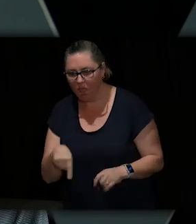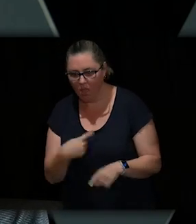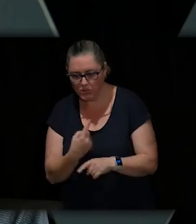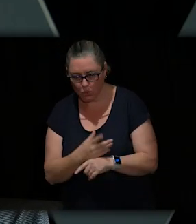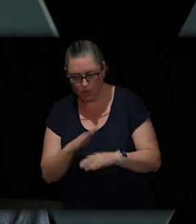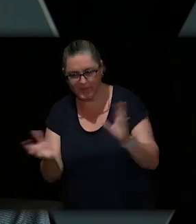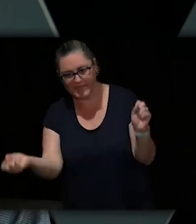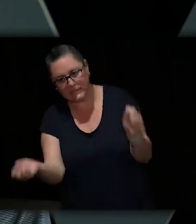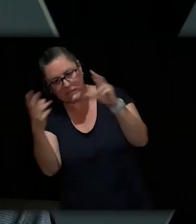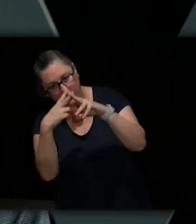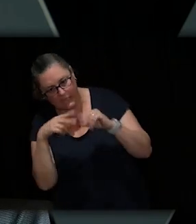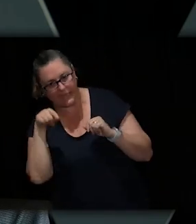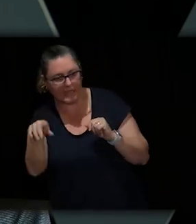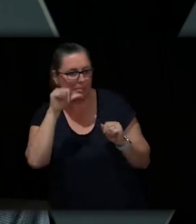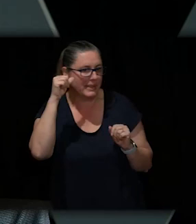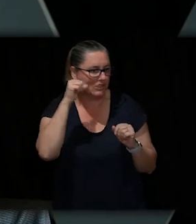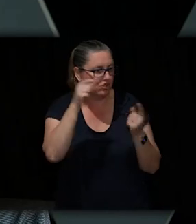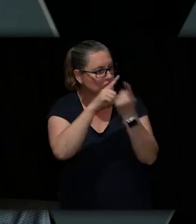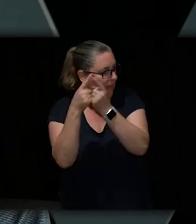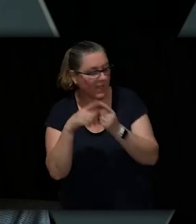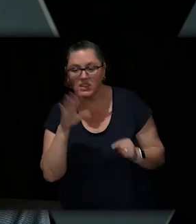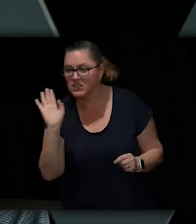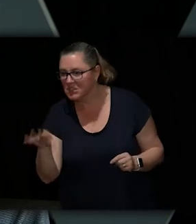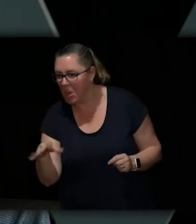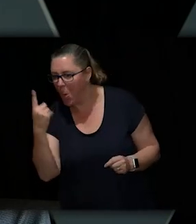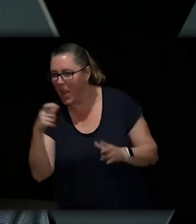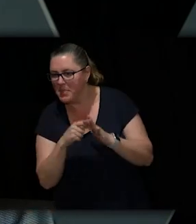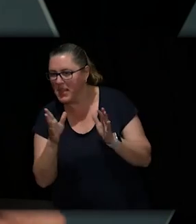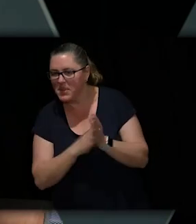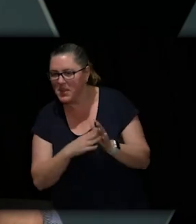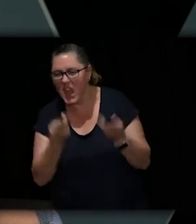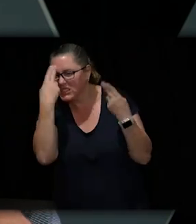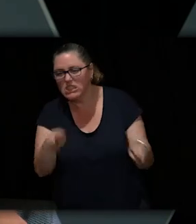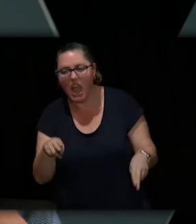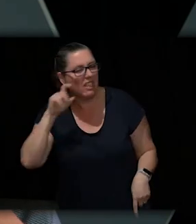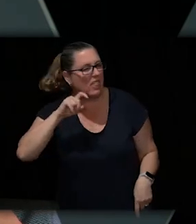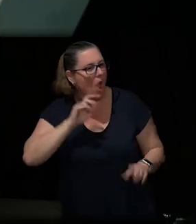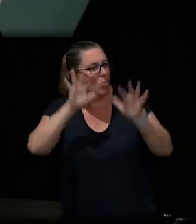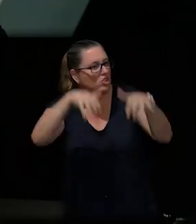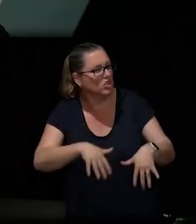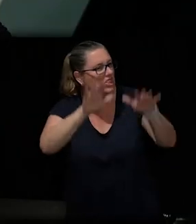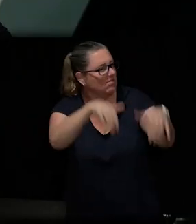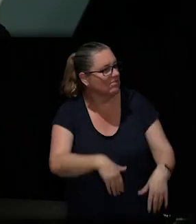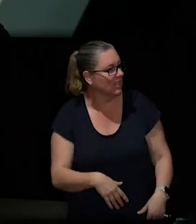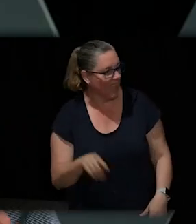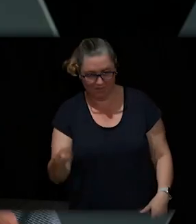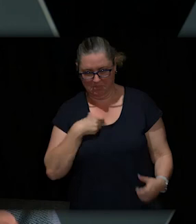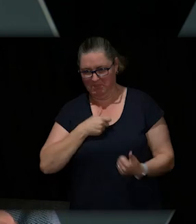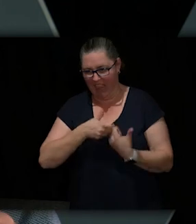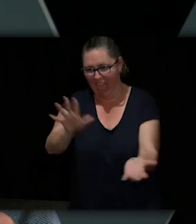were doing beach stuff, and he was like, oh, only one prime minister's died in the ocean. Yeah, yeah. And I just started laughing. Yeah. And